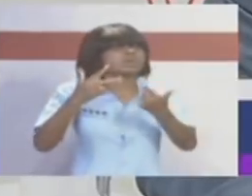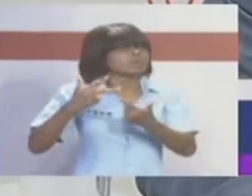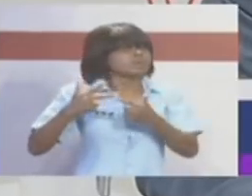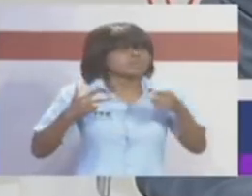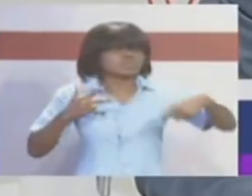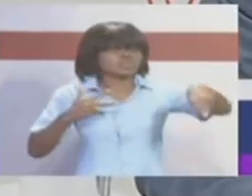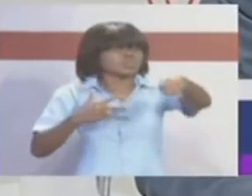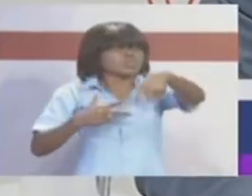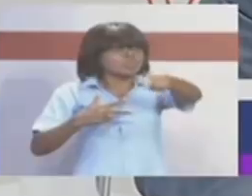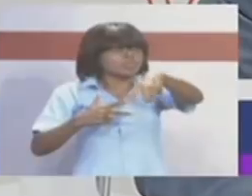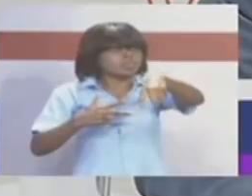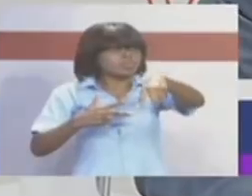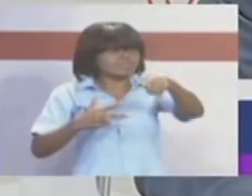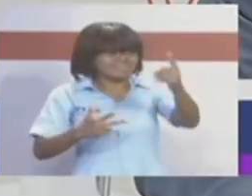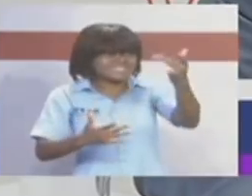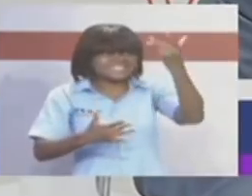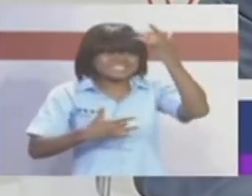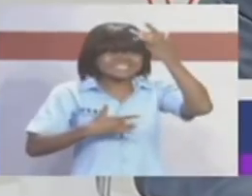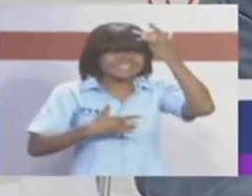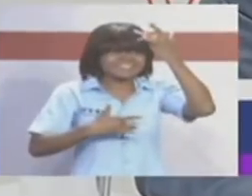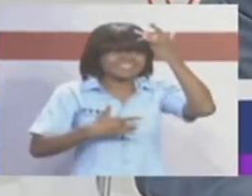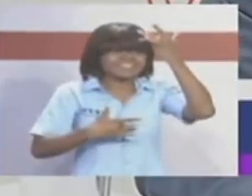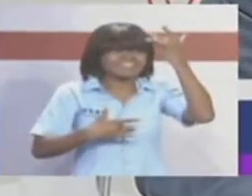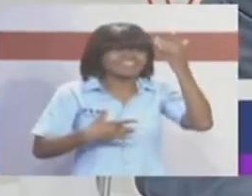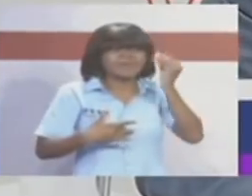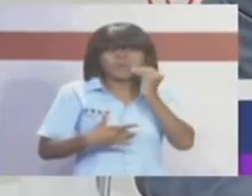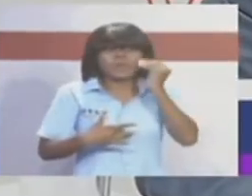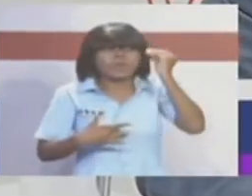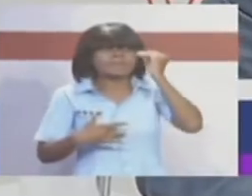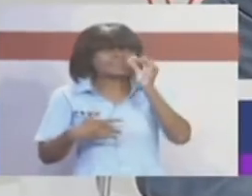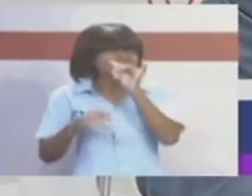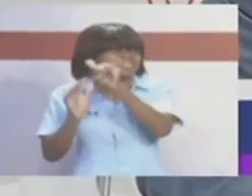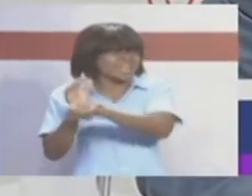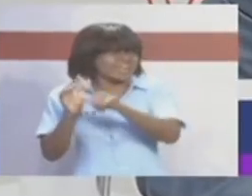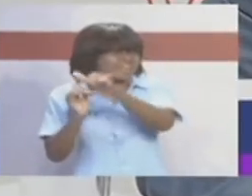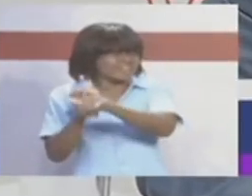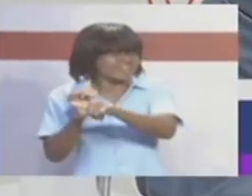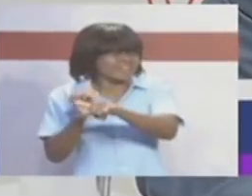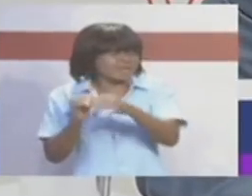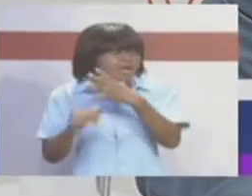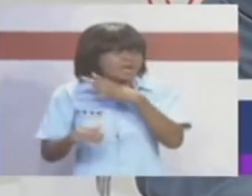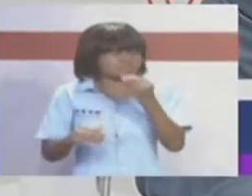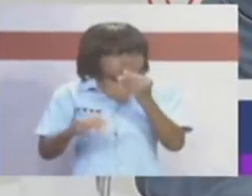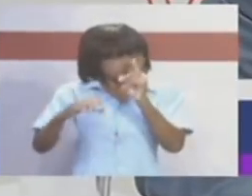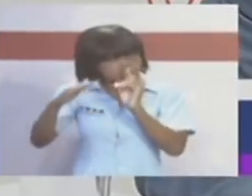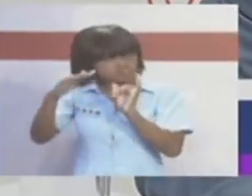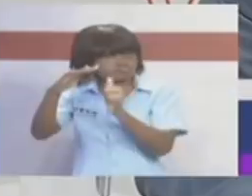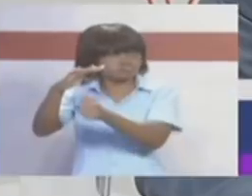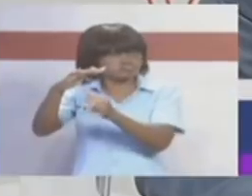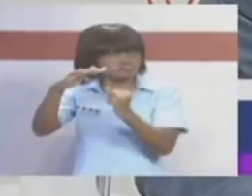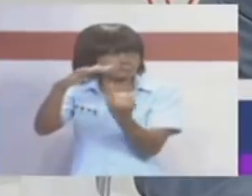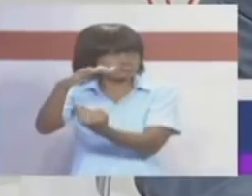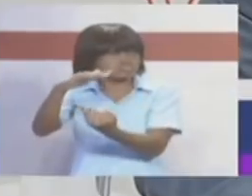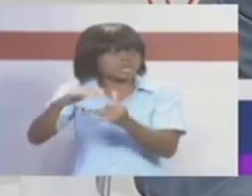home, who are ill not to interact, who are ill also to go to the healthcare system to get their